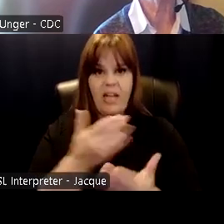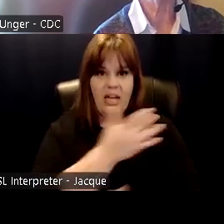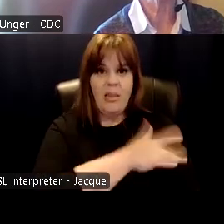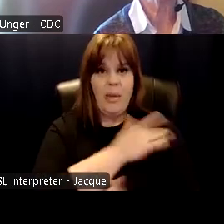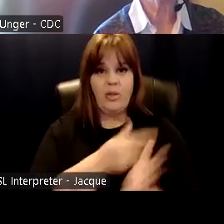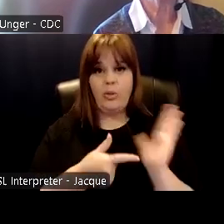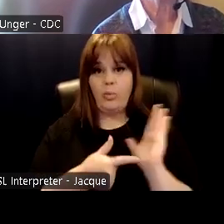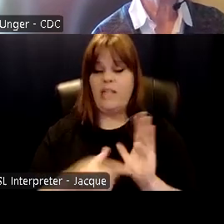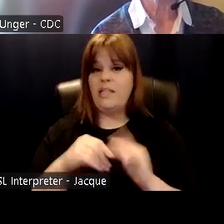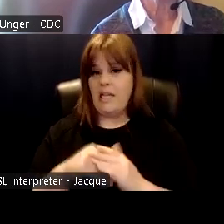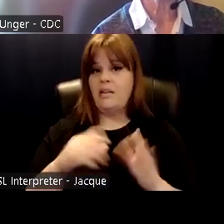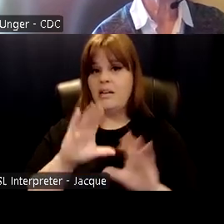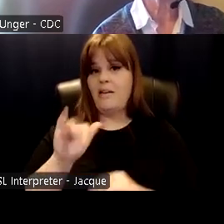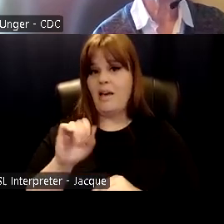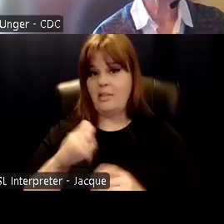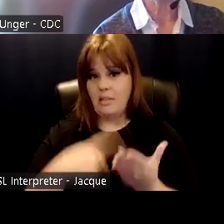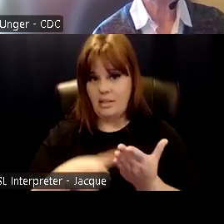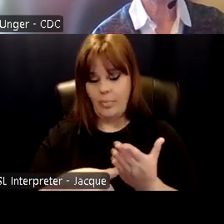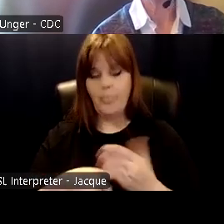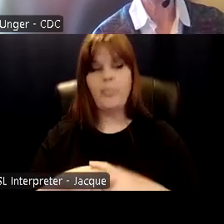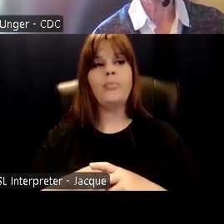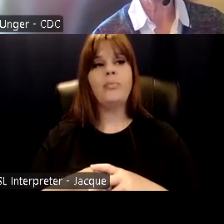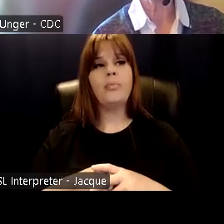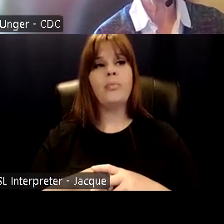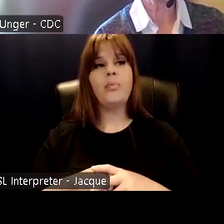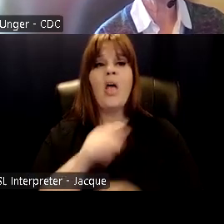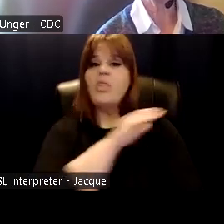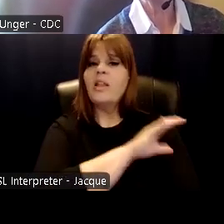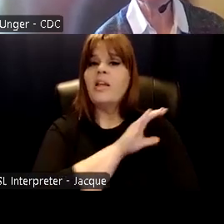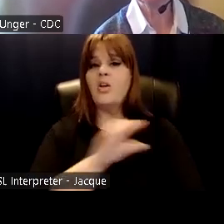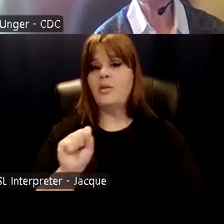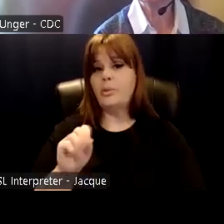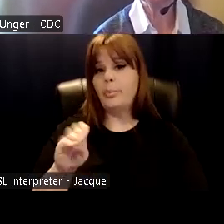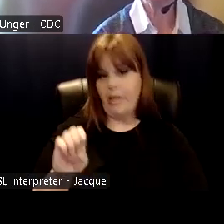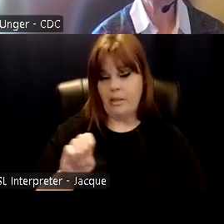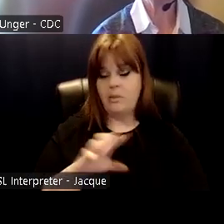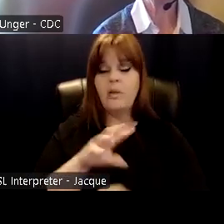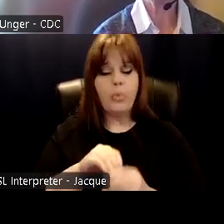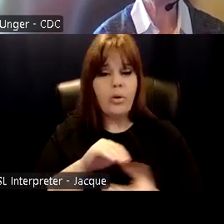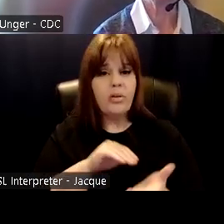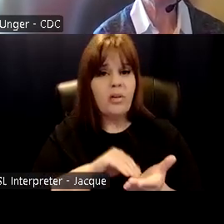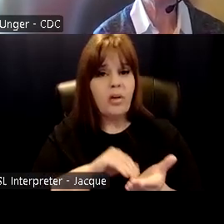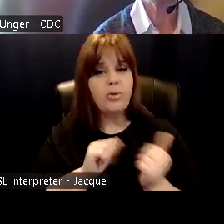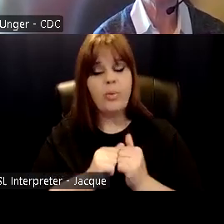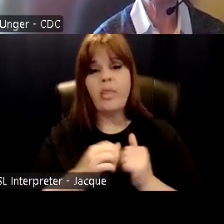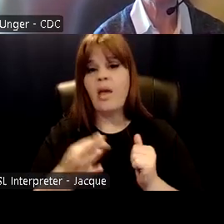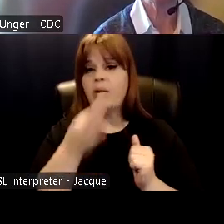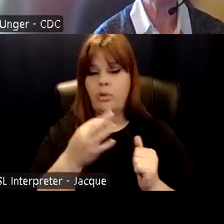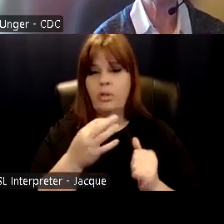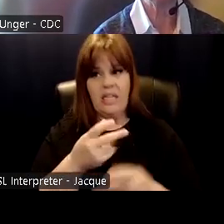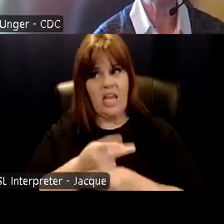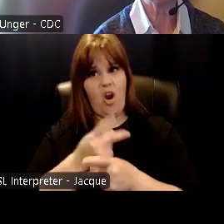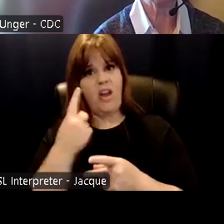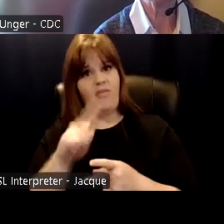discussions. The clinical subject matter experts included physicians with expertise in caring for patients